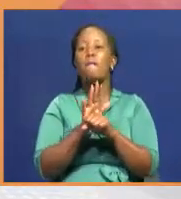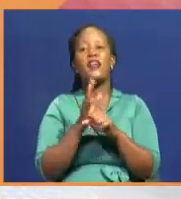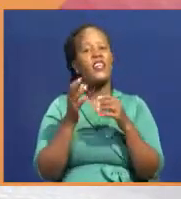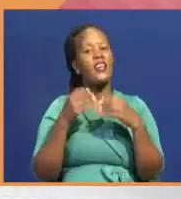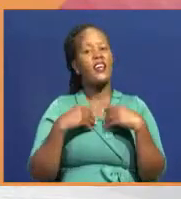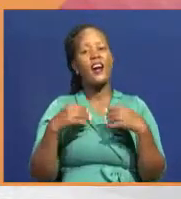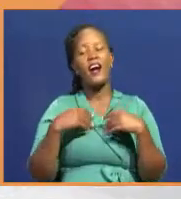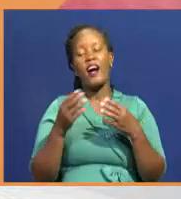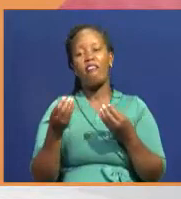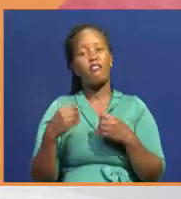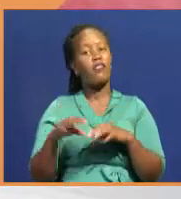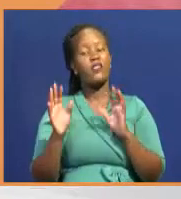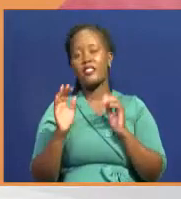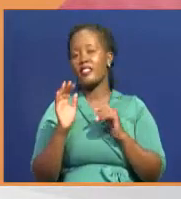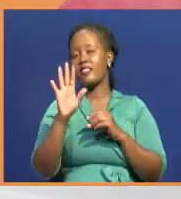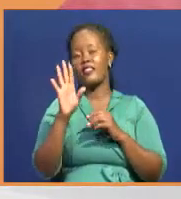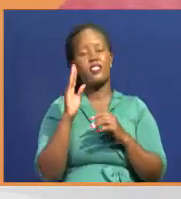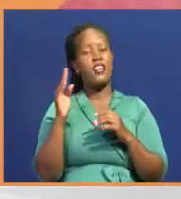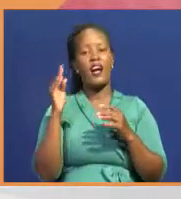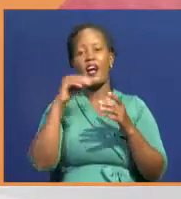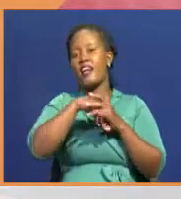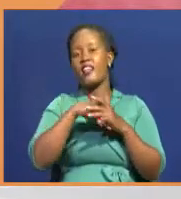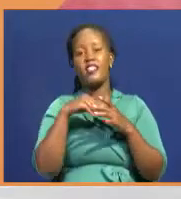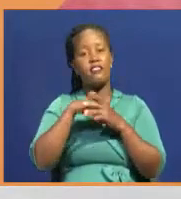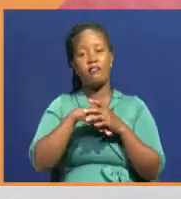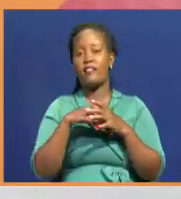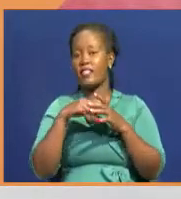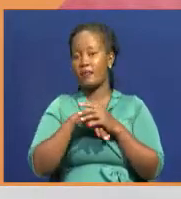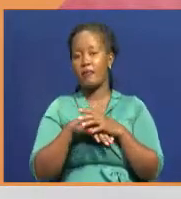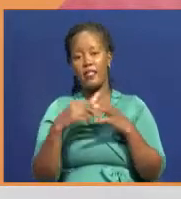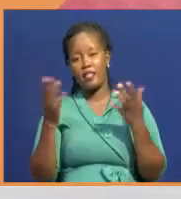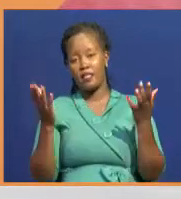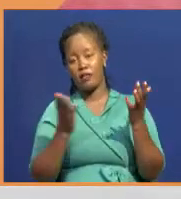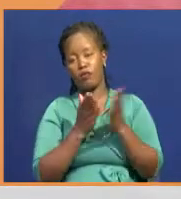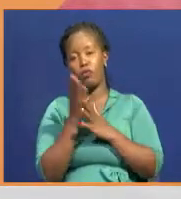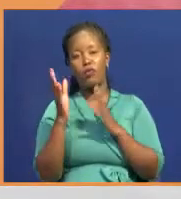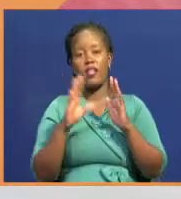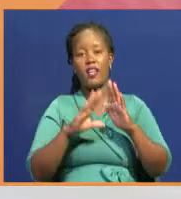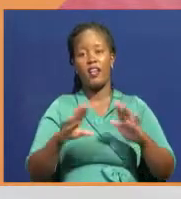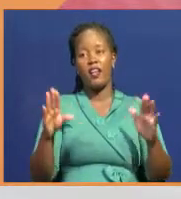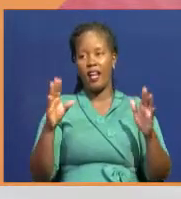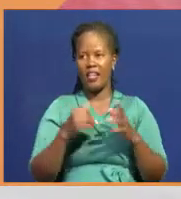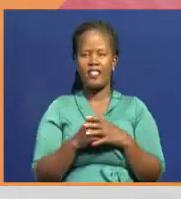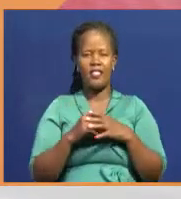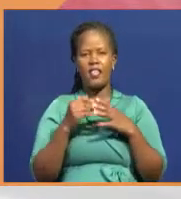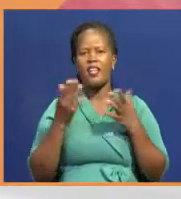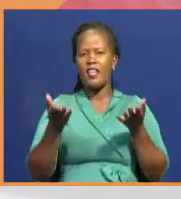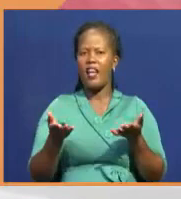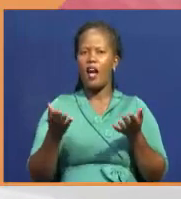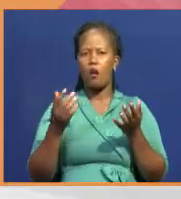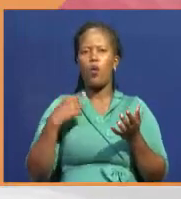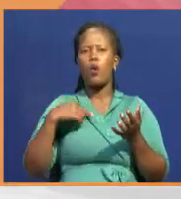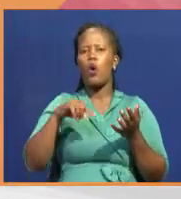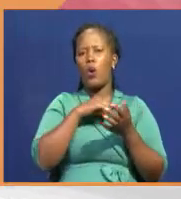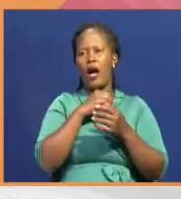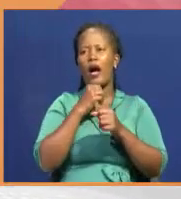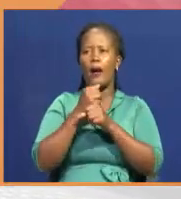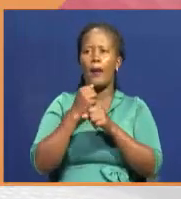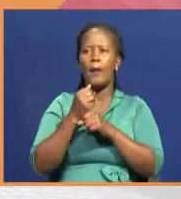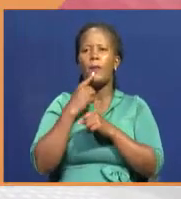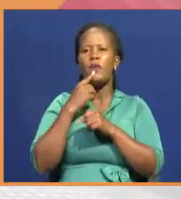number of $1 million in regards to investing in real estate in the country. How do we incentivize